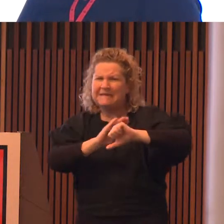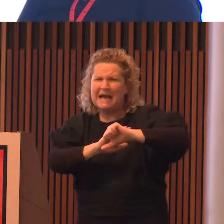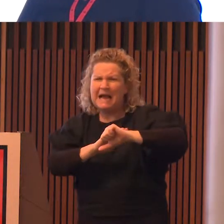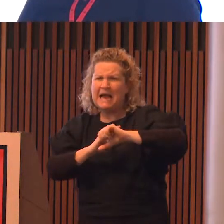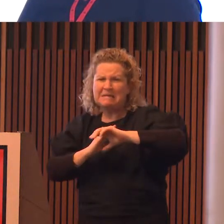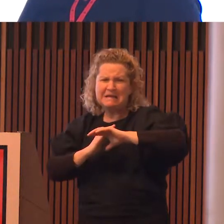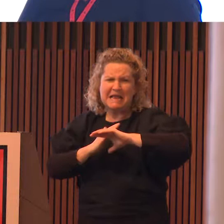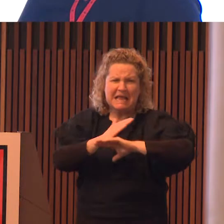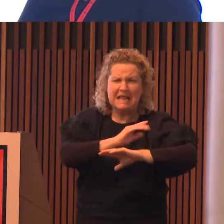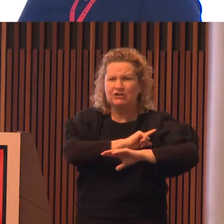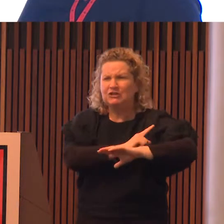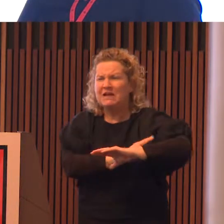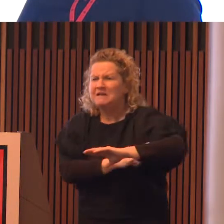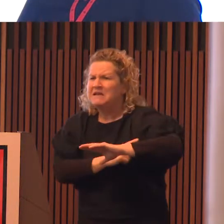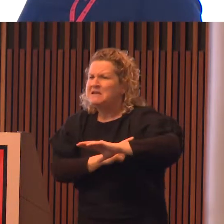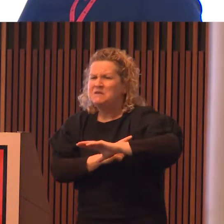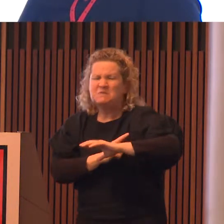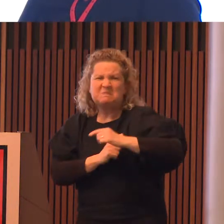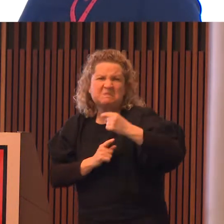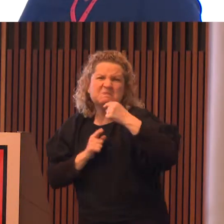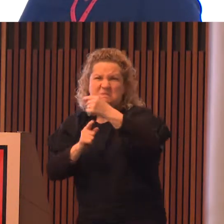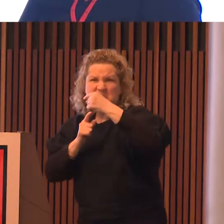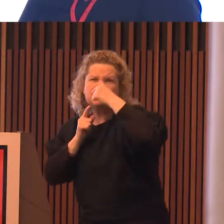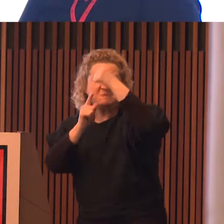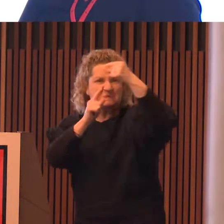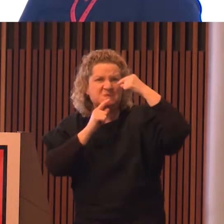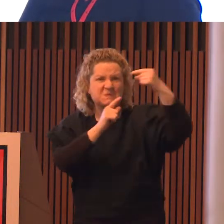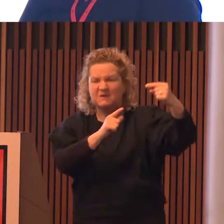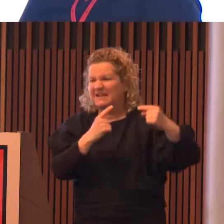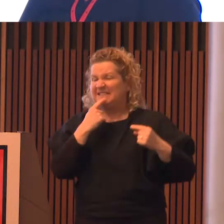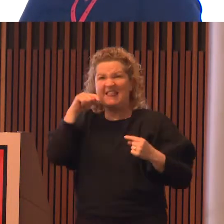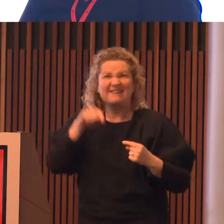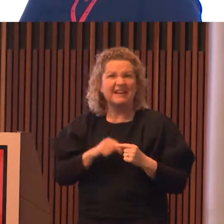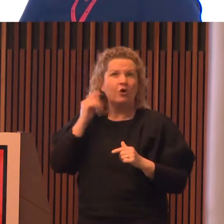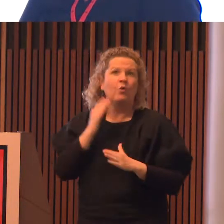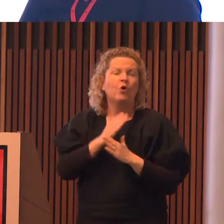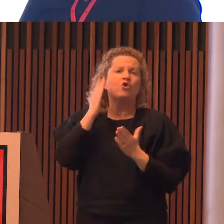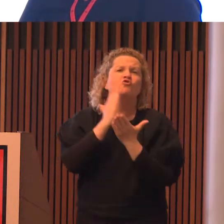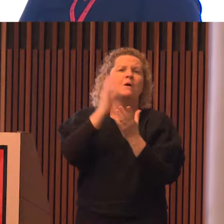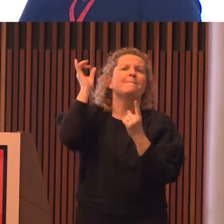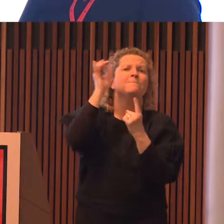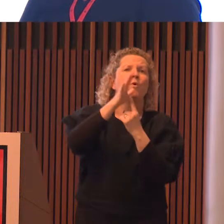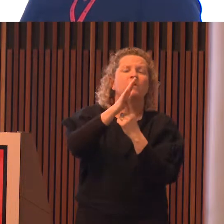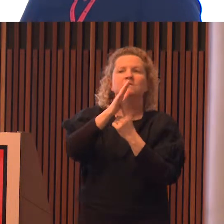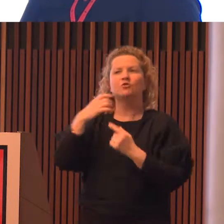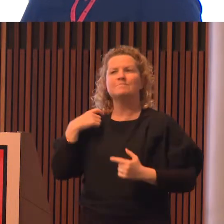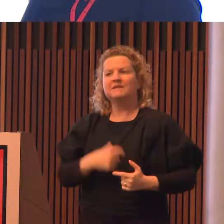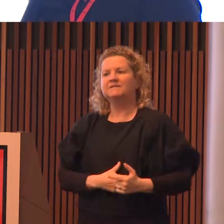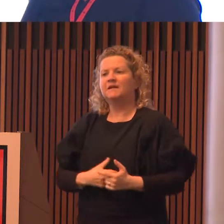energy and effort to argue back to their state government that this work is important. So thank you,